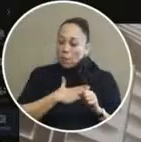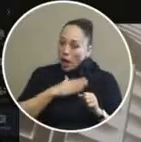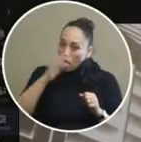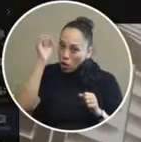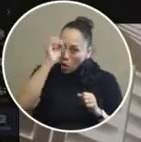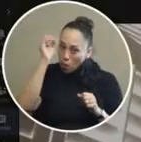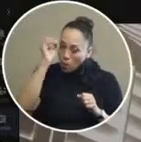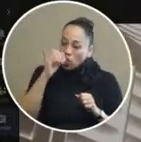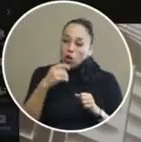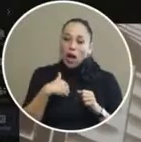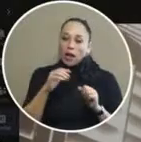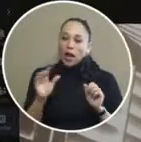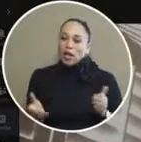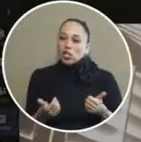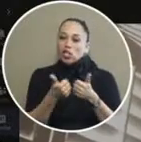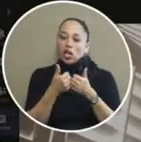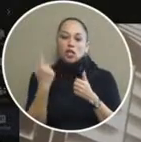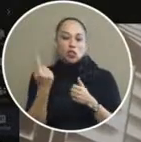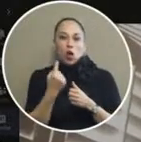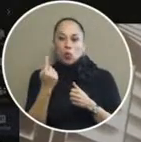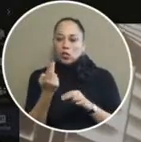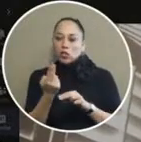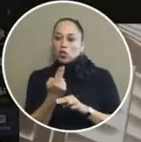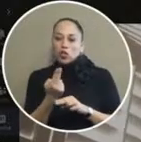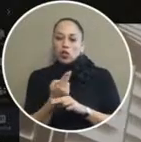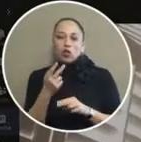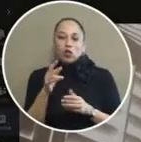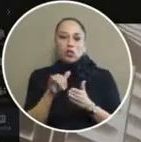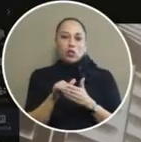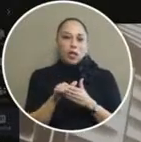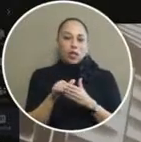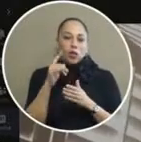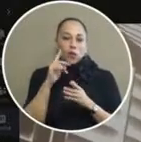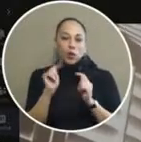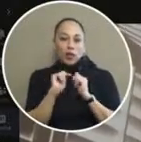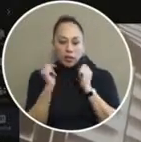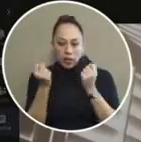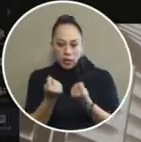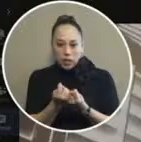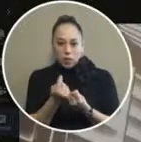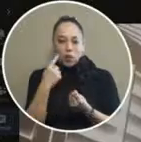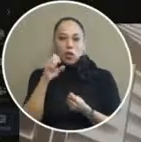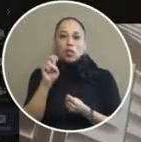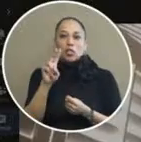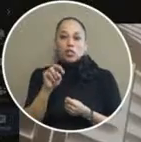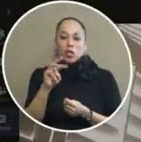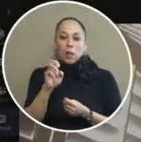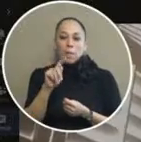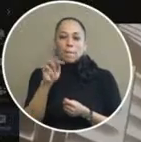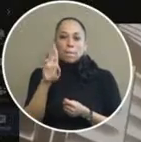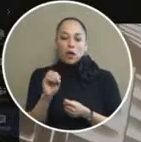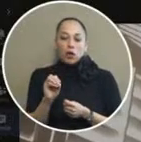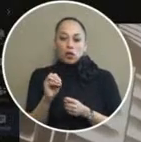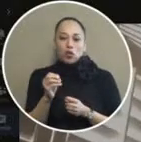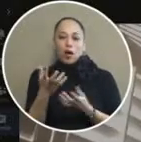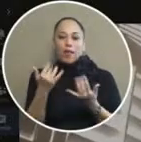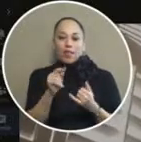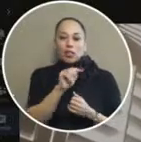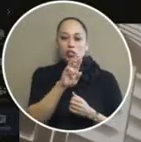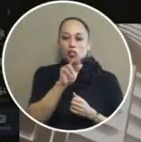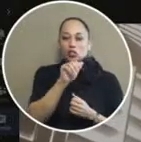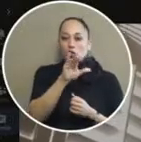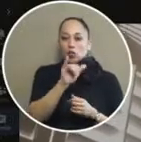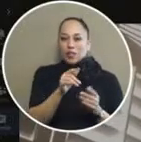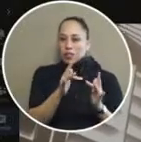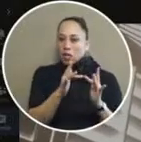And I challenge them all the time that we use them for other cross-functional teams, whether it's Sun Metro and now in this case, contact tracing. I think